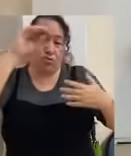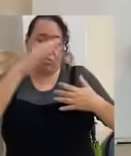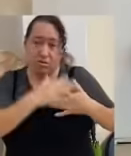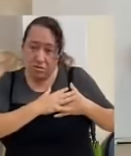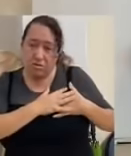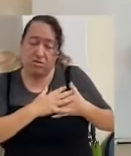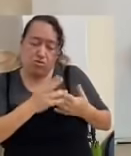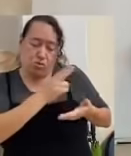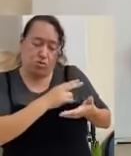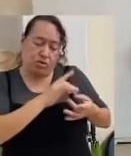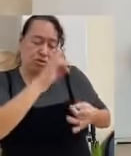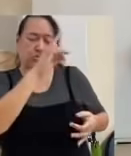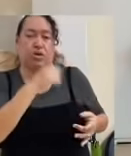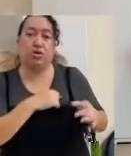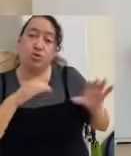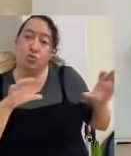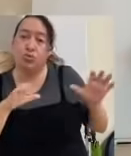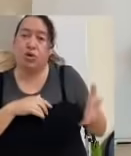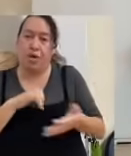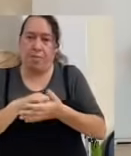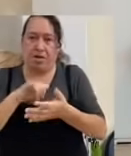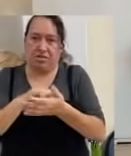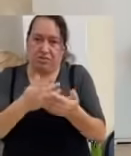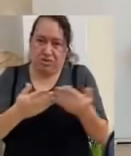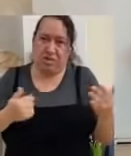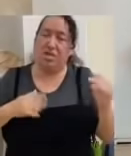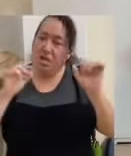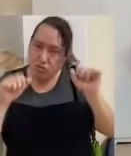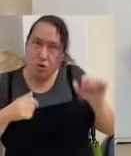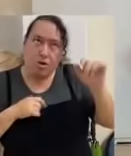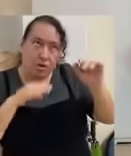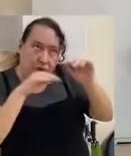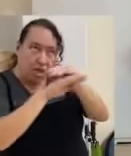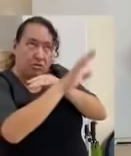do impossible things to enter into the kingdom of God.